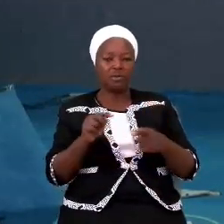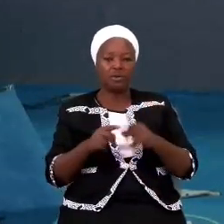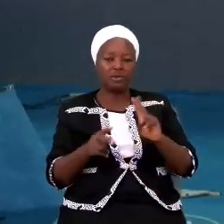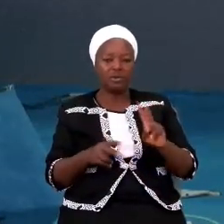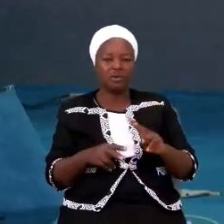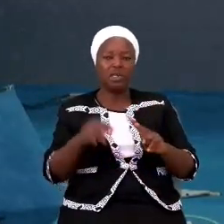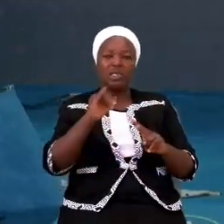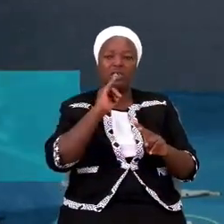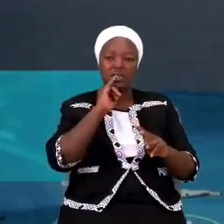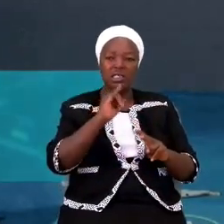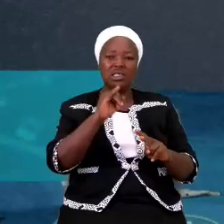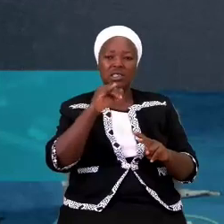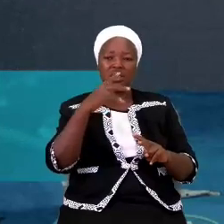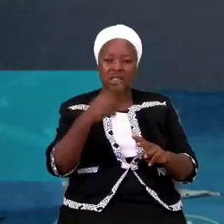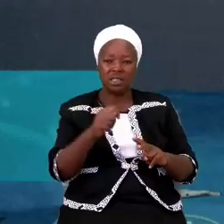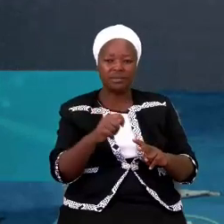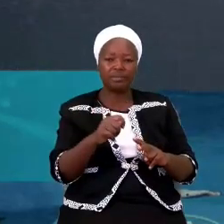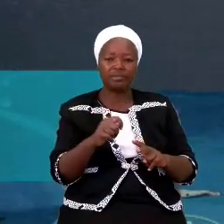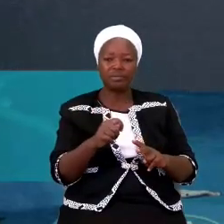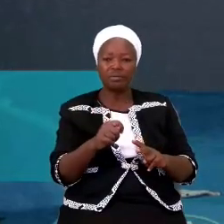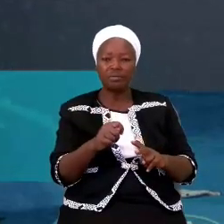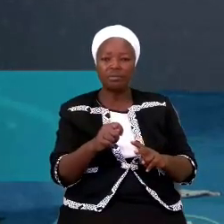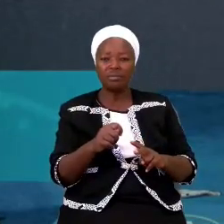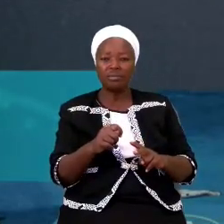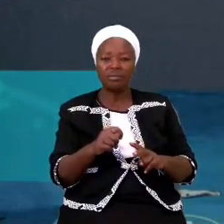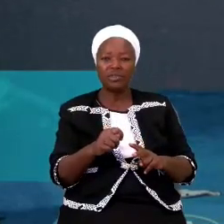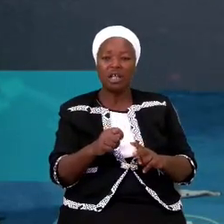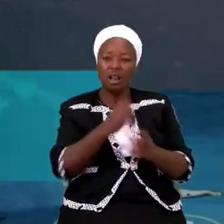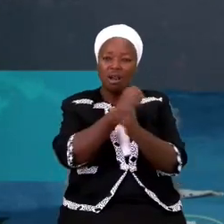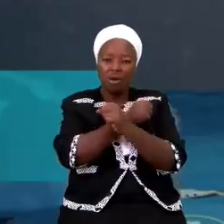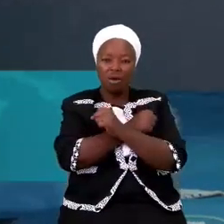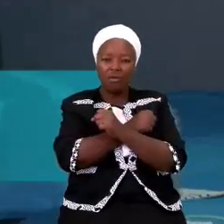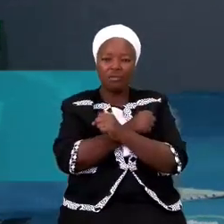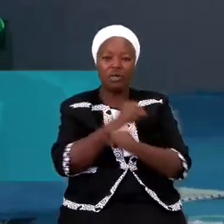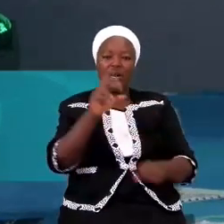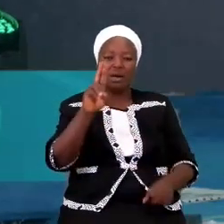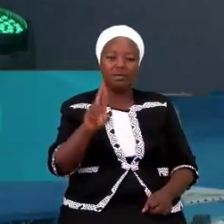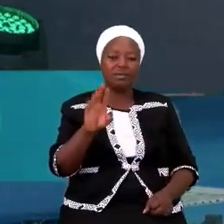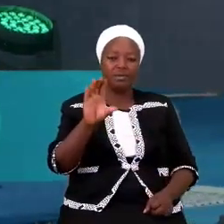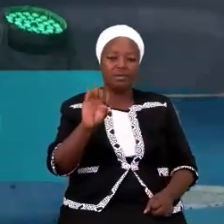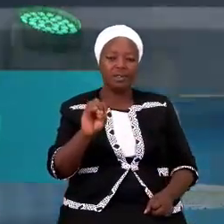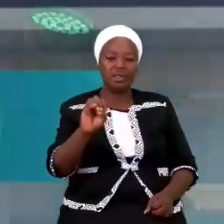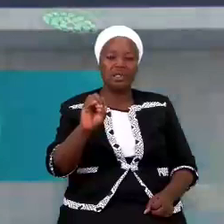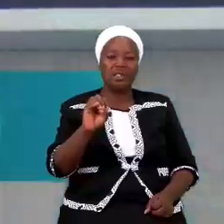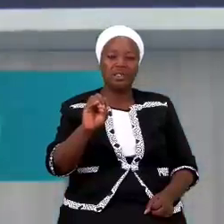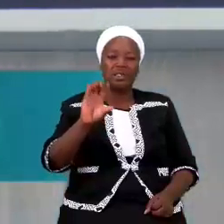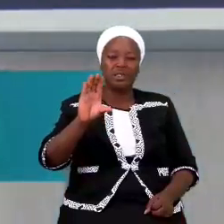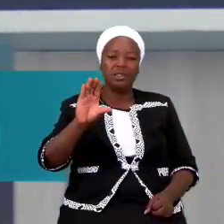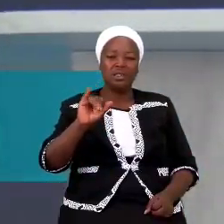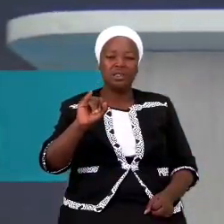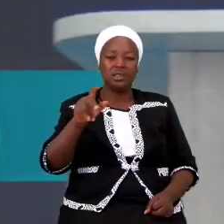in Christ. He loves us so much. And because he loves us so much, we're grateful. And